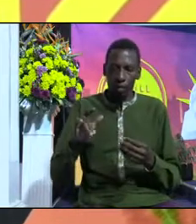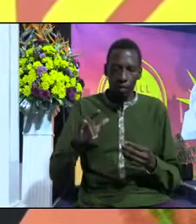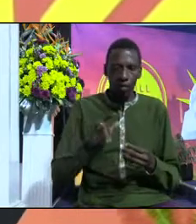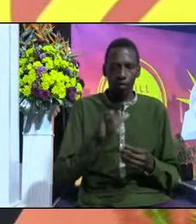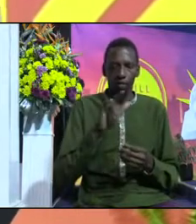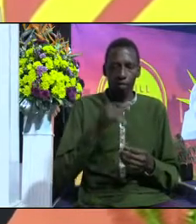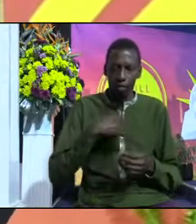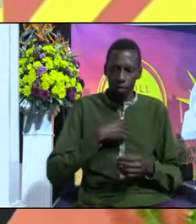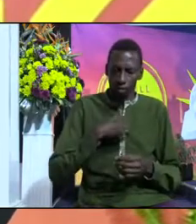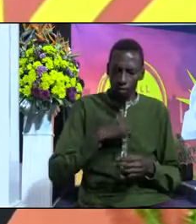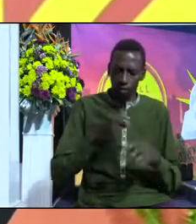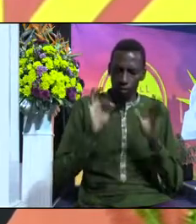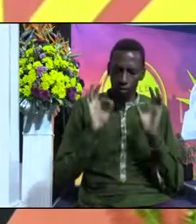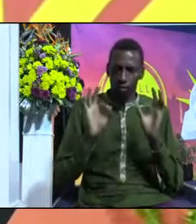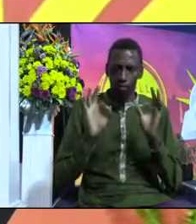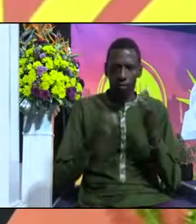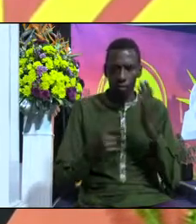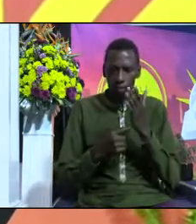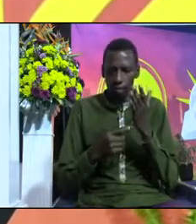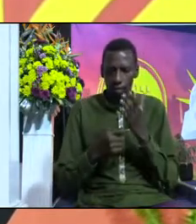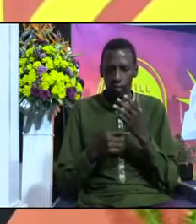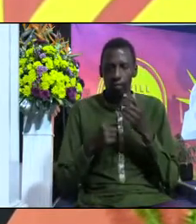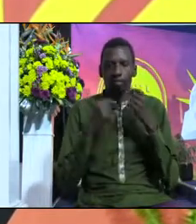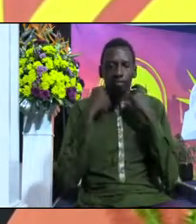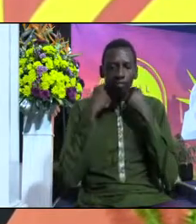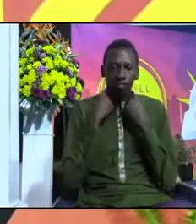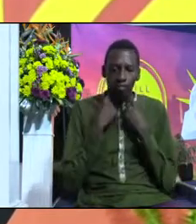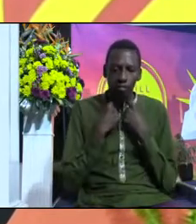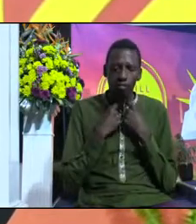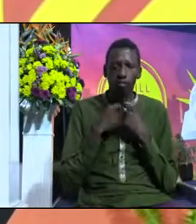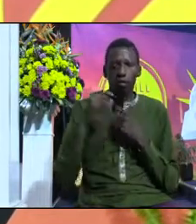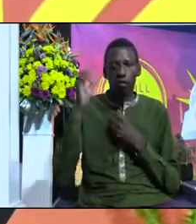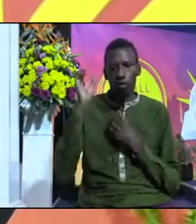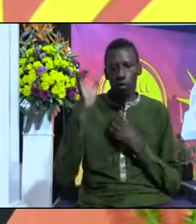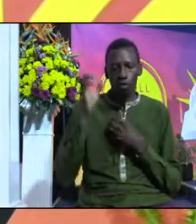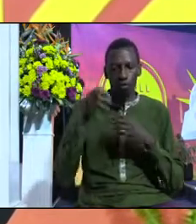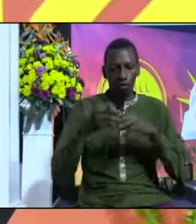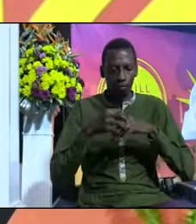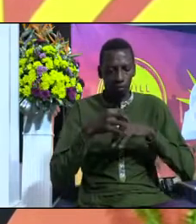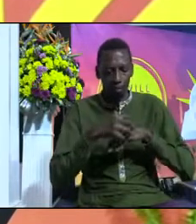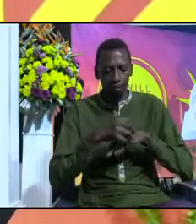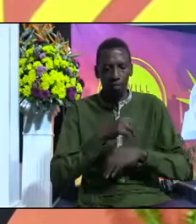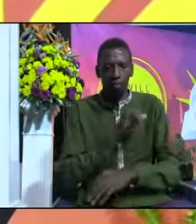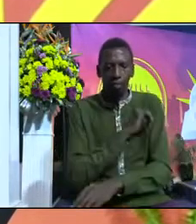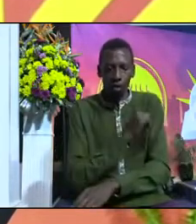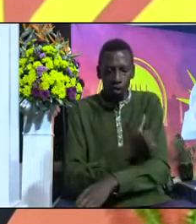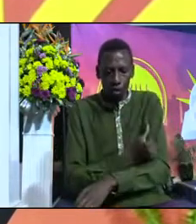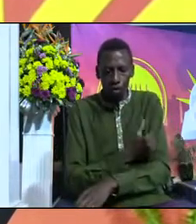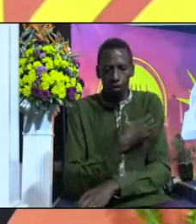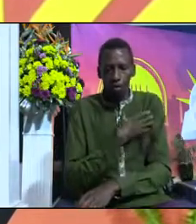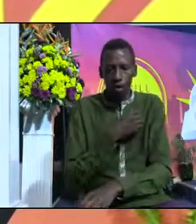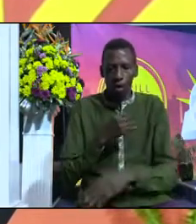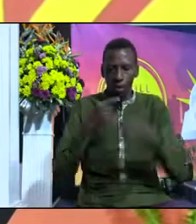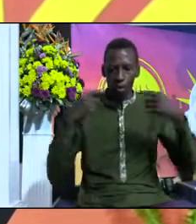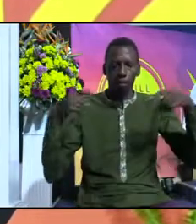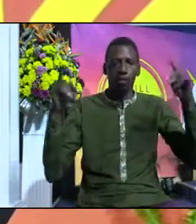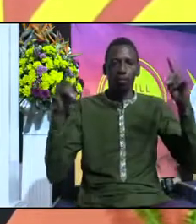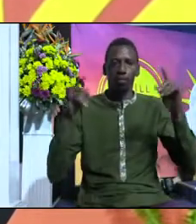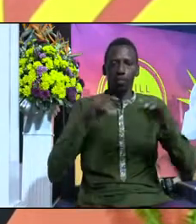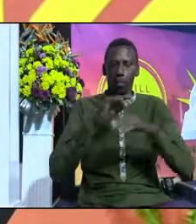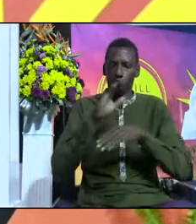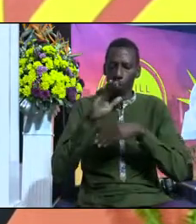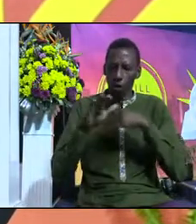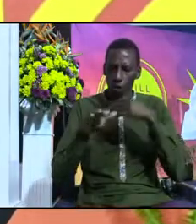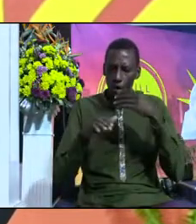fine clothes on his back, gold on his neck and fingers, and authority and prosperity. All